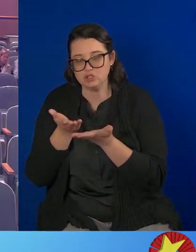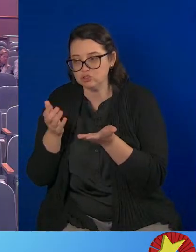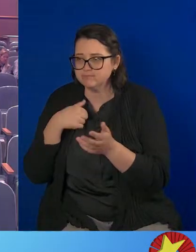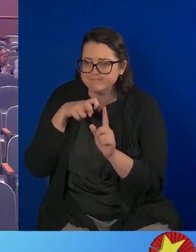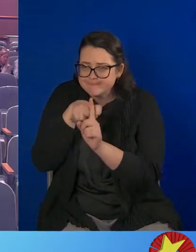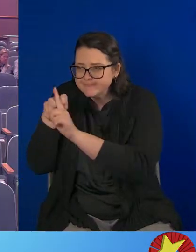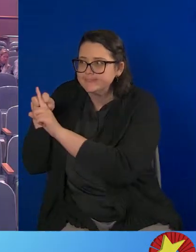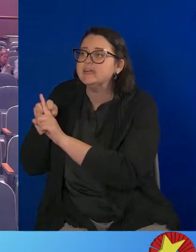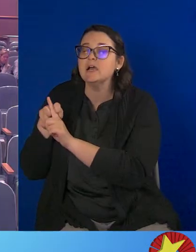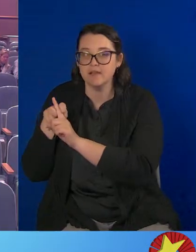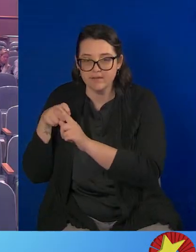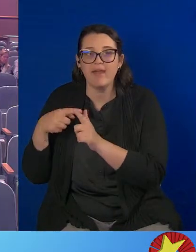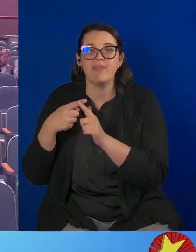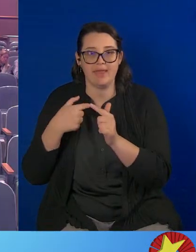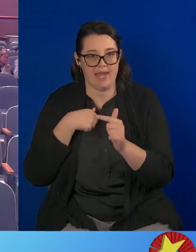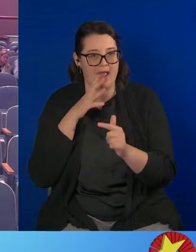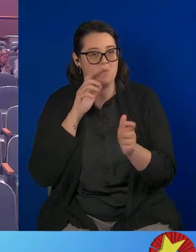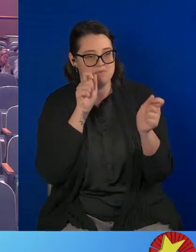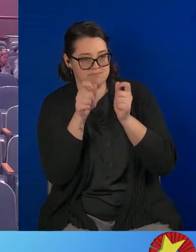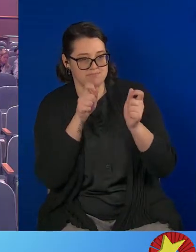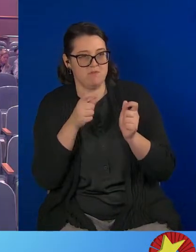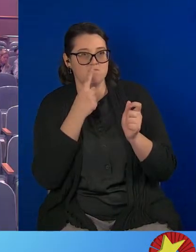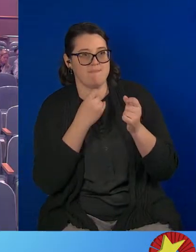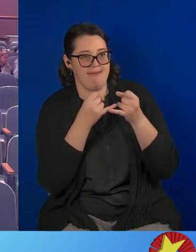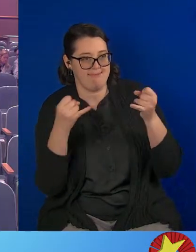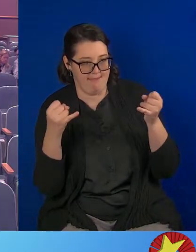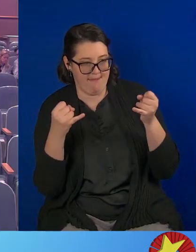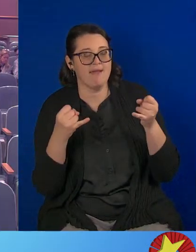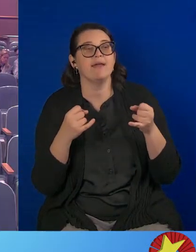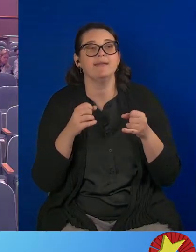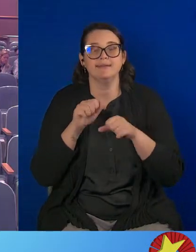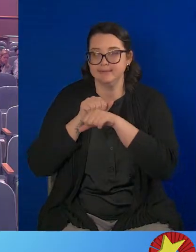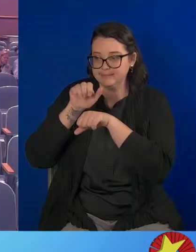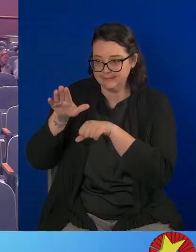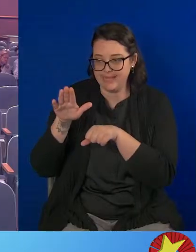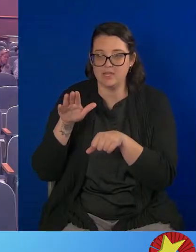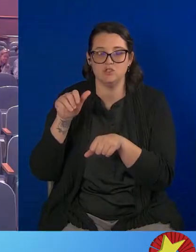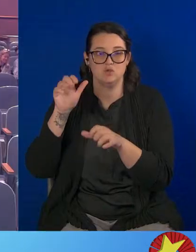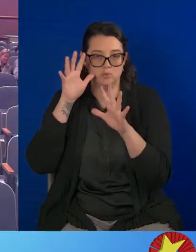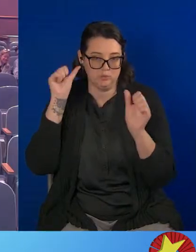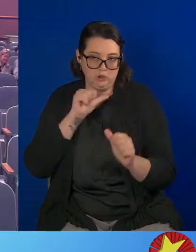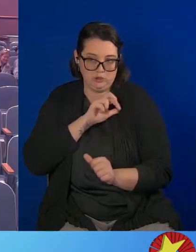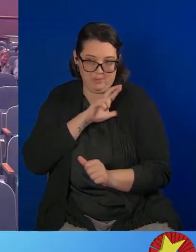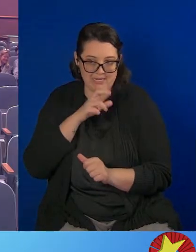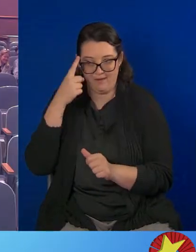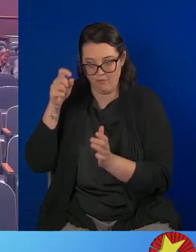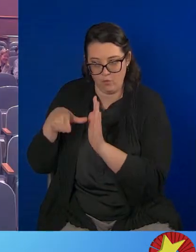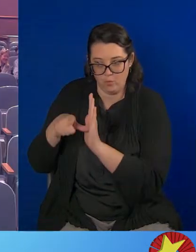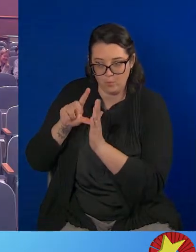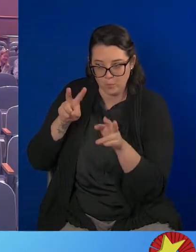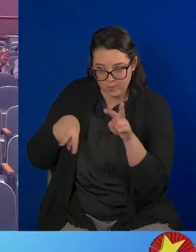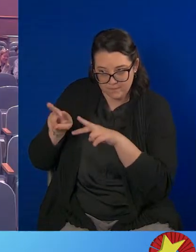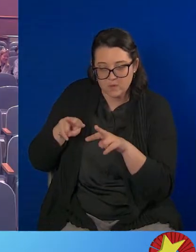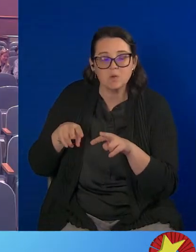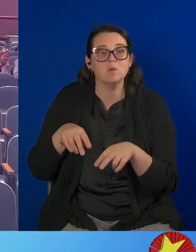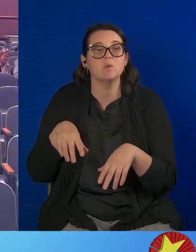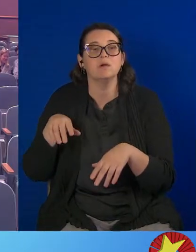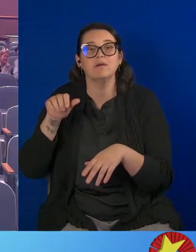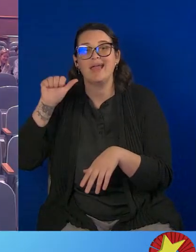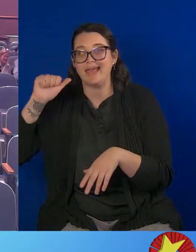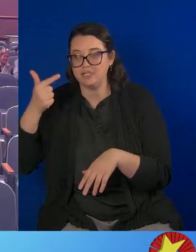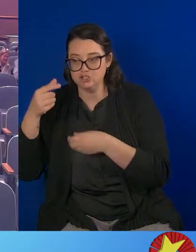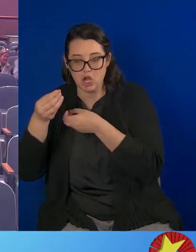the appropriate red lines, send it on to the superintendent for review, send it on to the Attorney General's office for